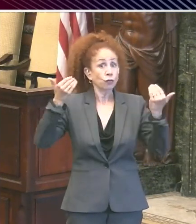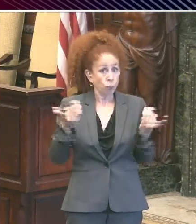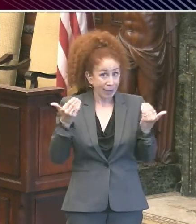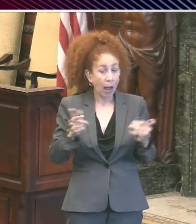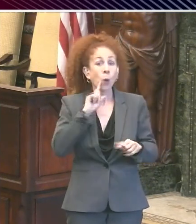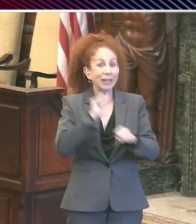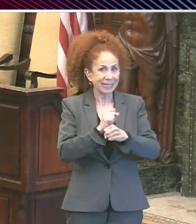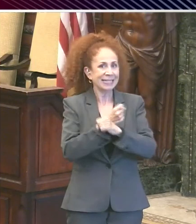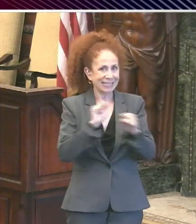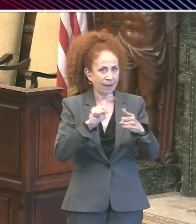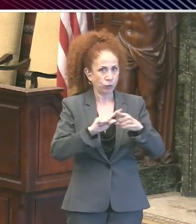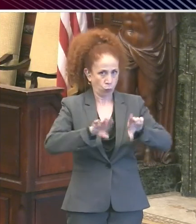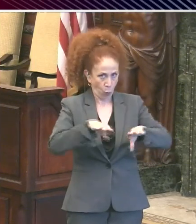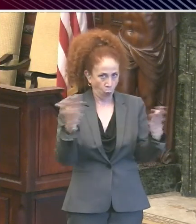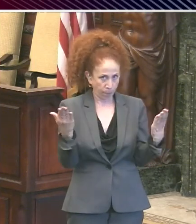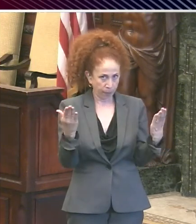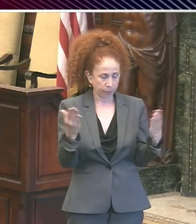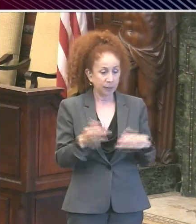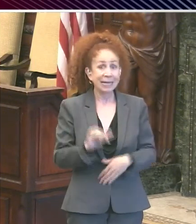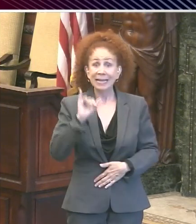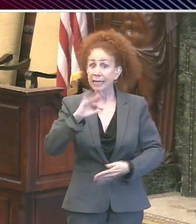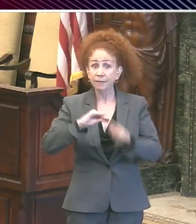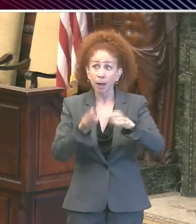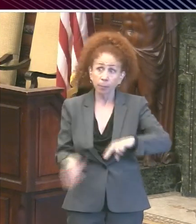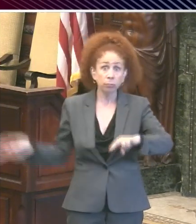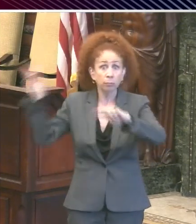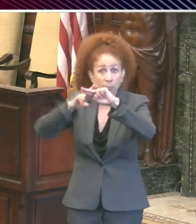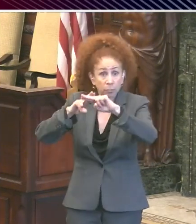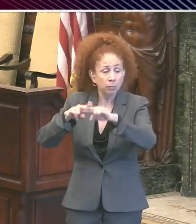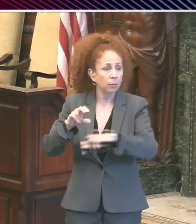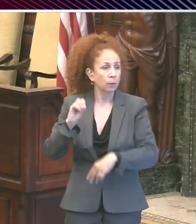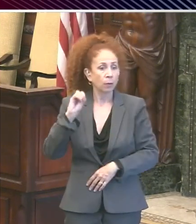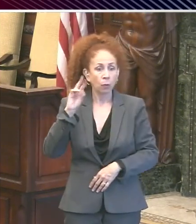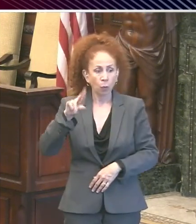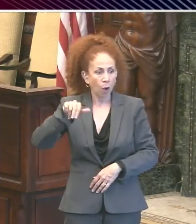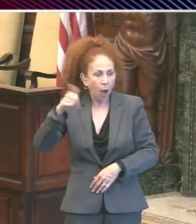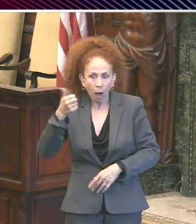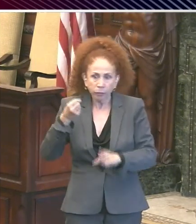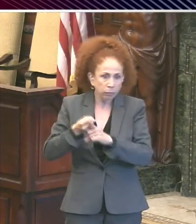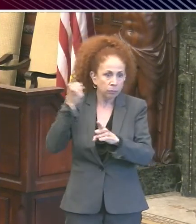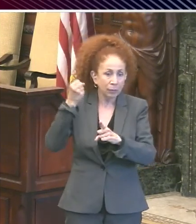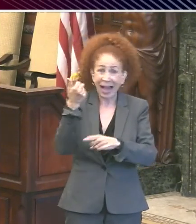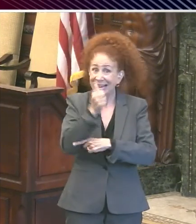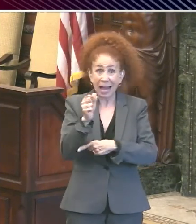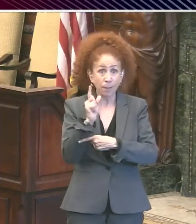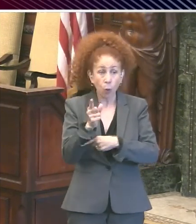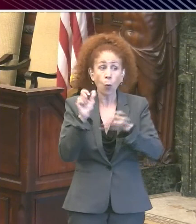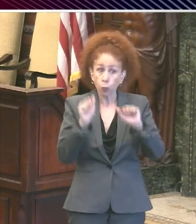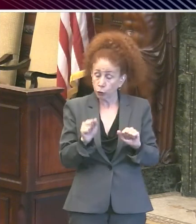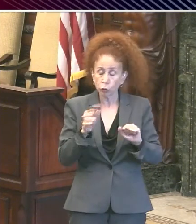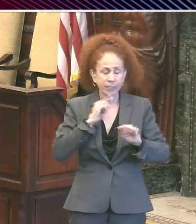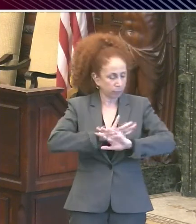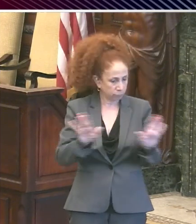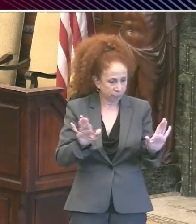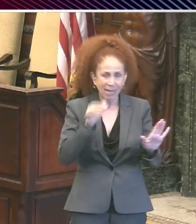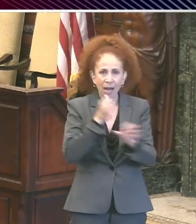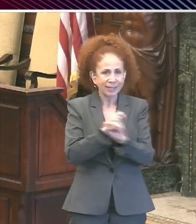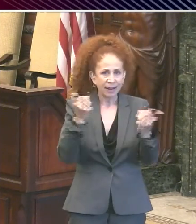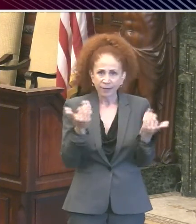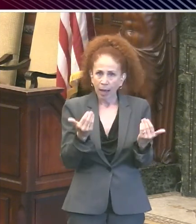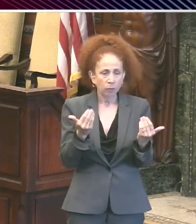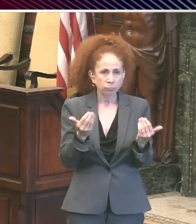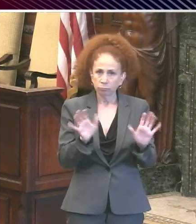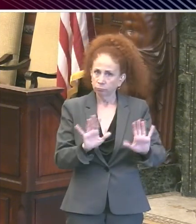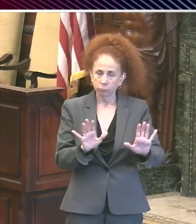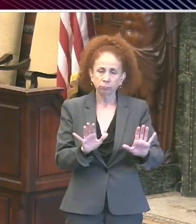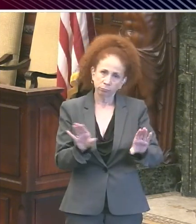now, but if we were to get a large increase in cases or other things that make us worried, at any point we could turn and say, well, we don't think it's safe any longer, and so the schools